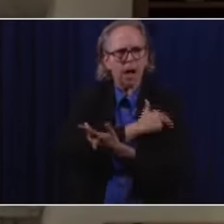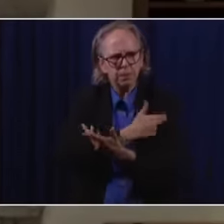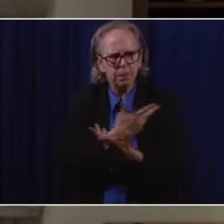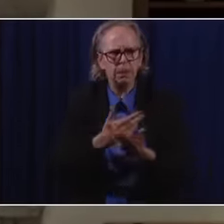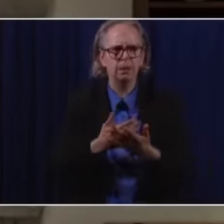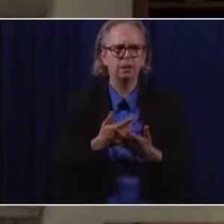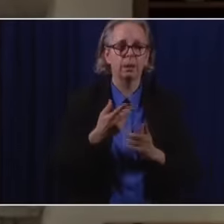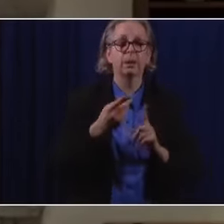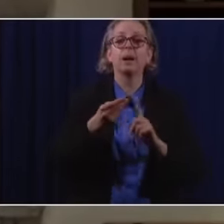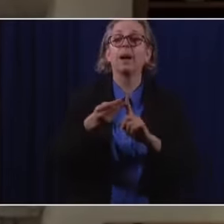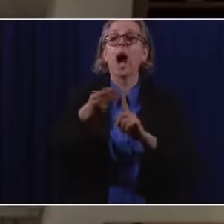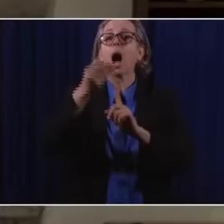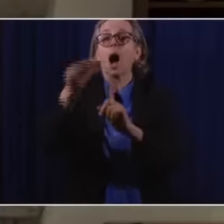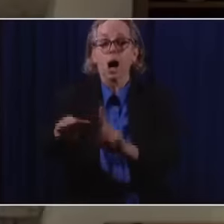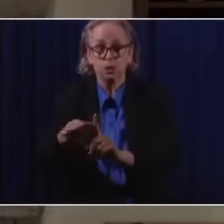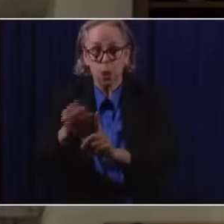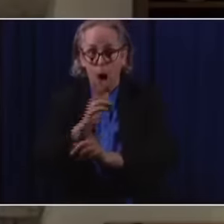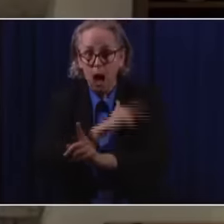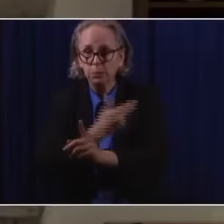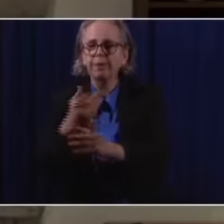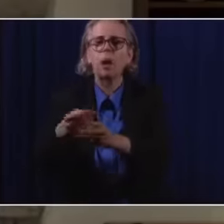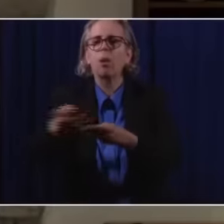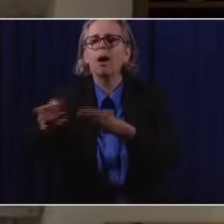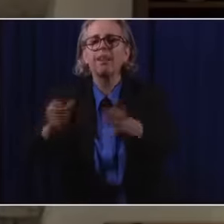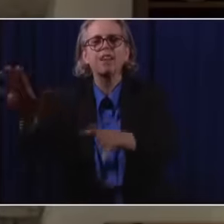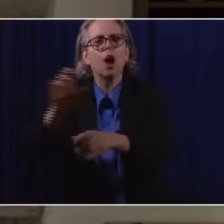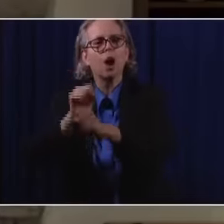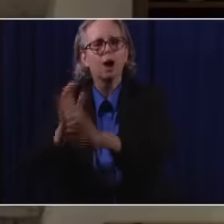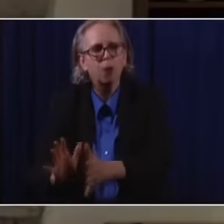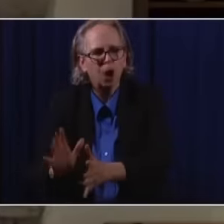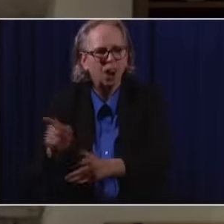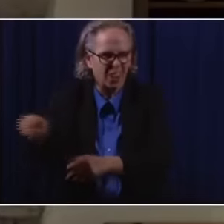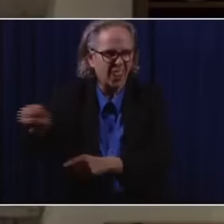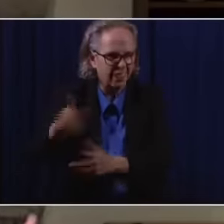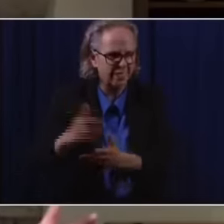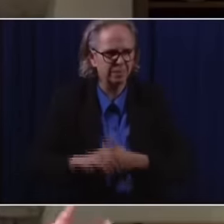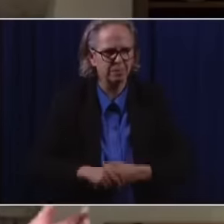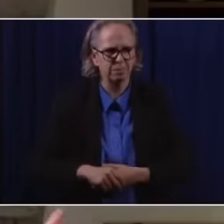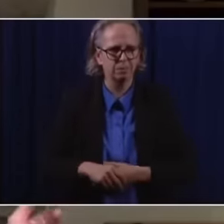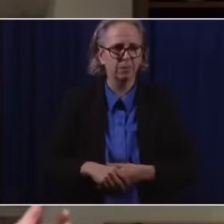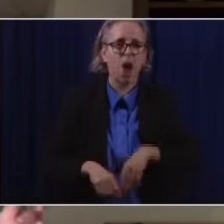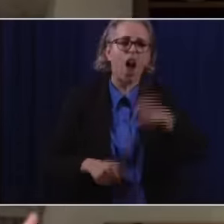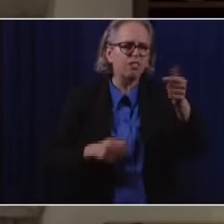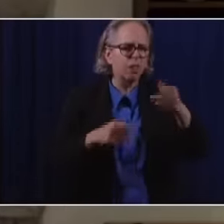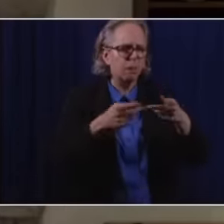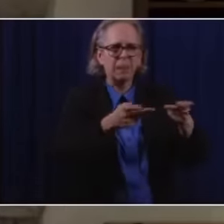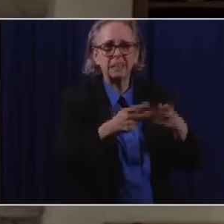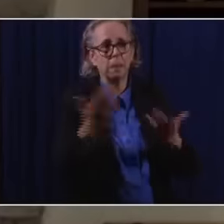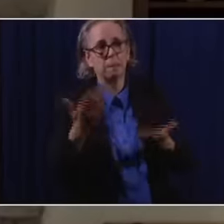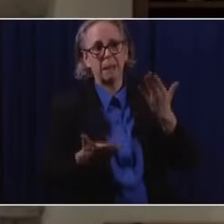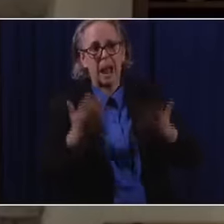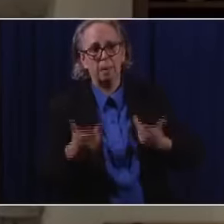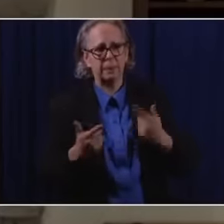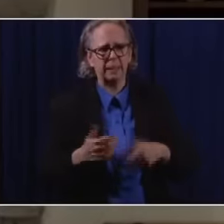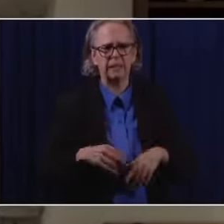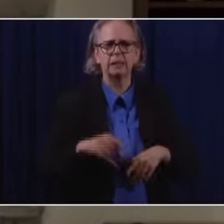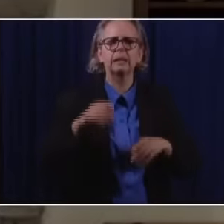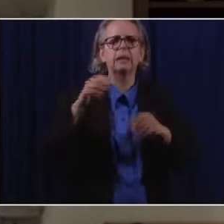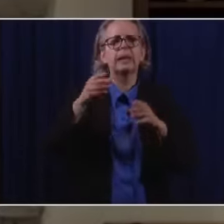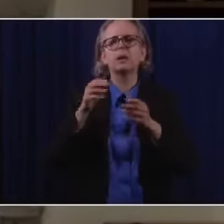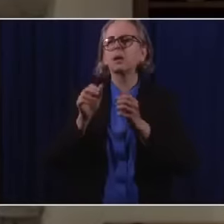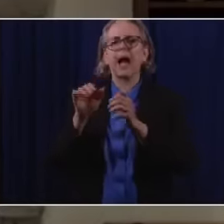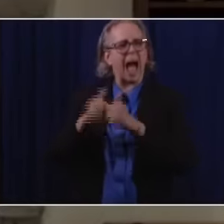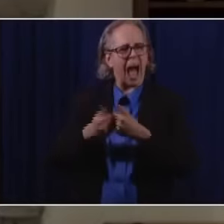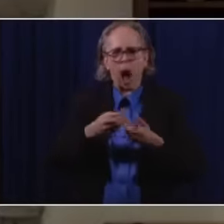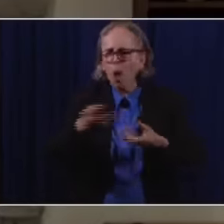Other places may be more efficient for us to have to break it out. It's going to come in fairly large chunks.